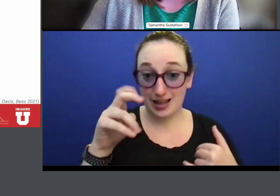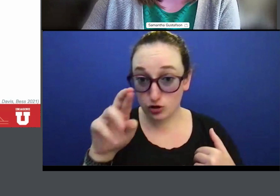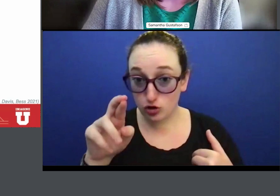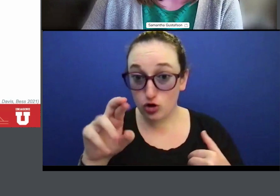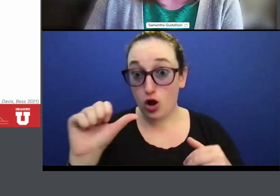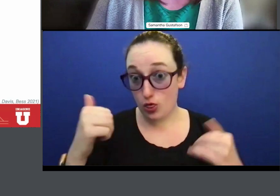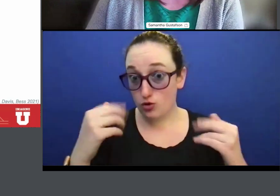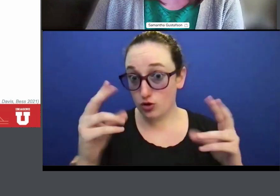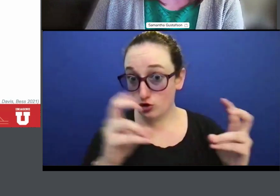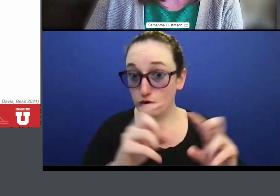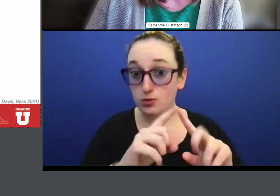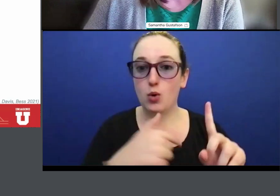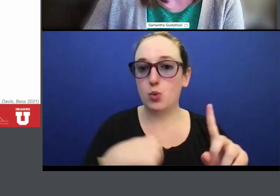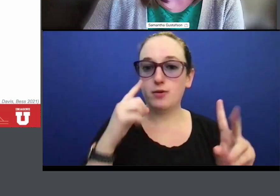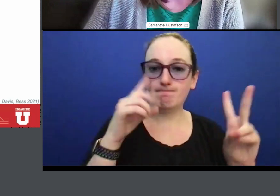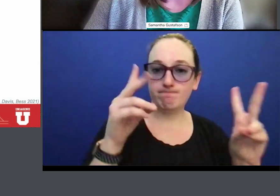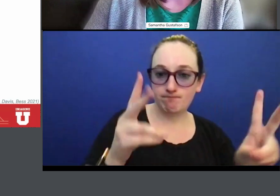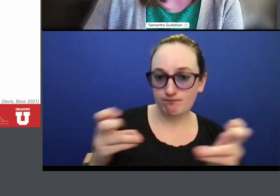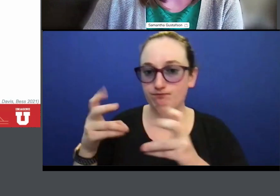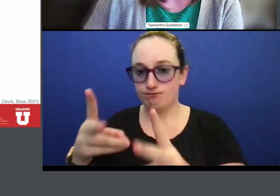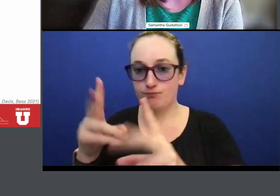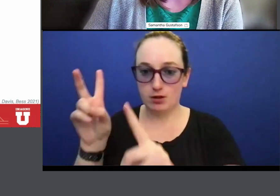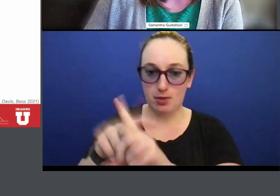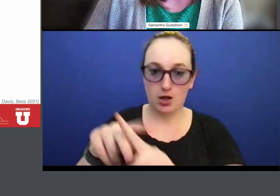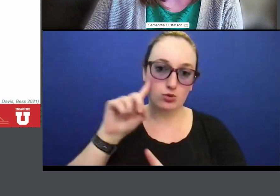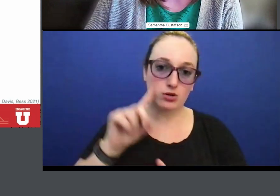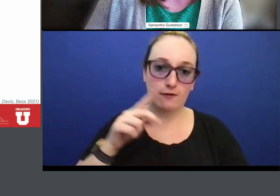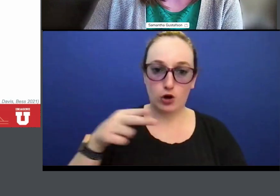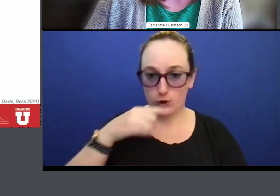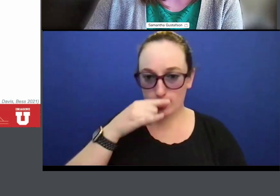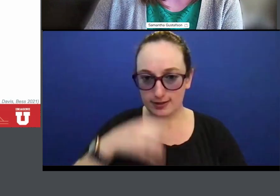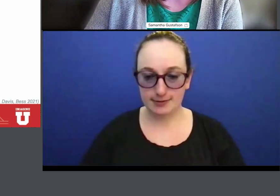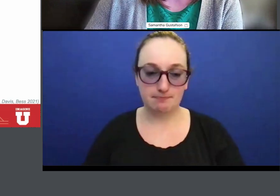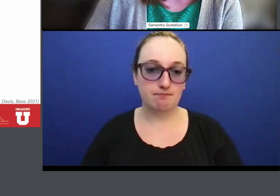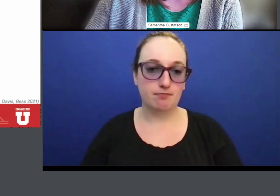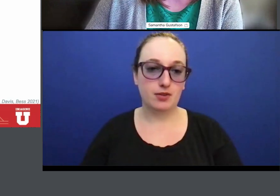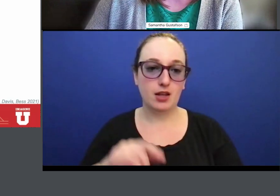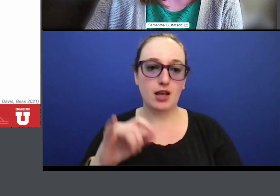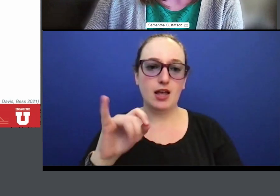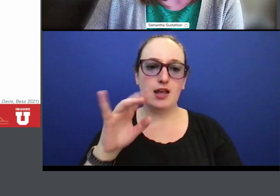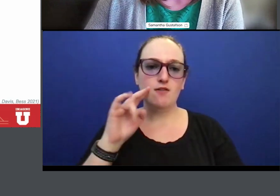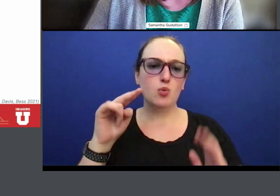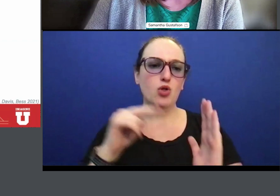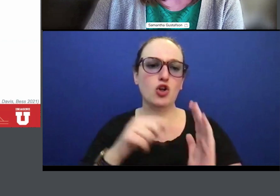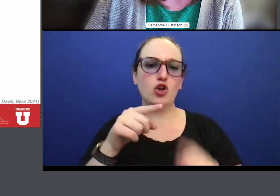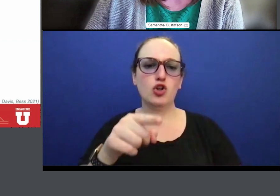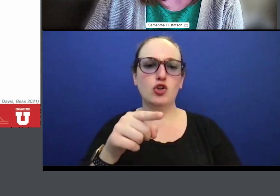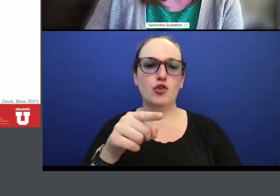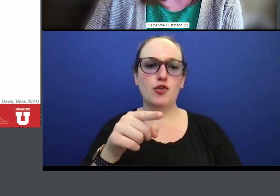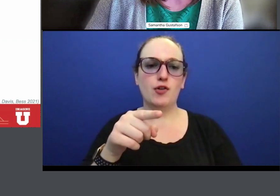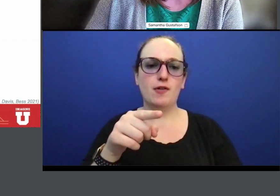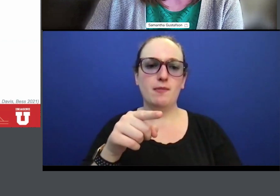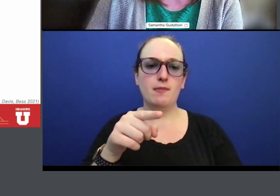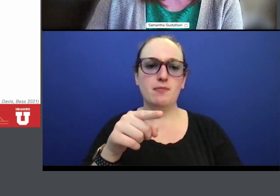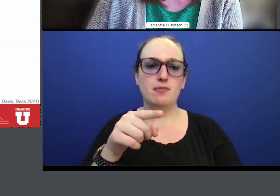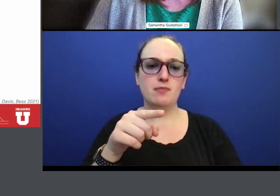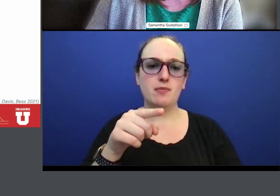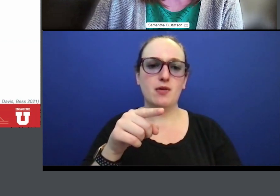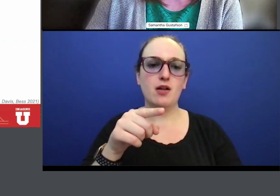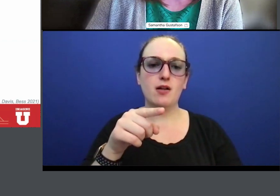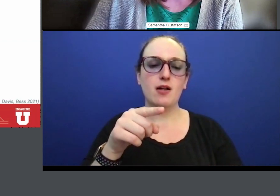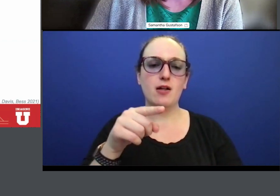reasons. But when we look at the children who are deaf or hard of hearing, their fatigue is